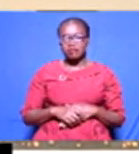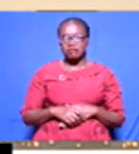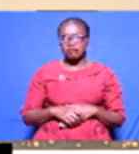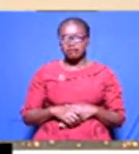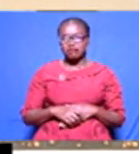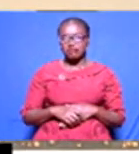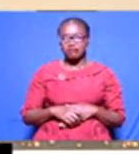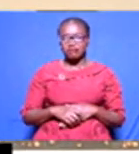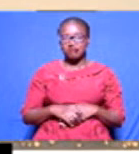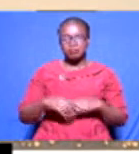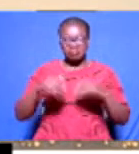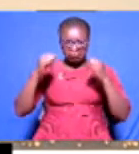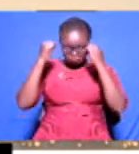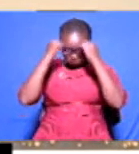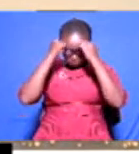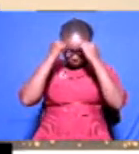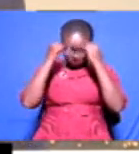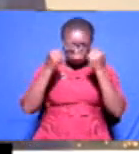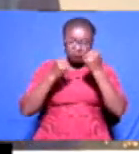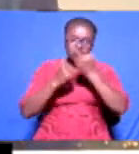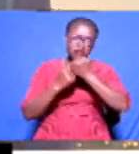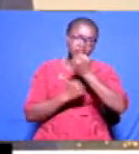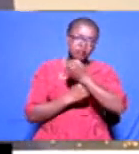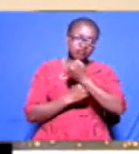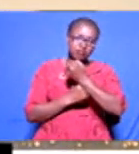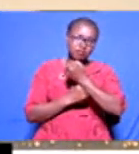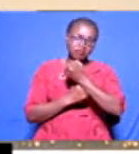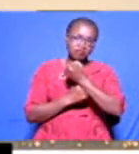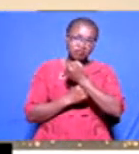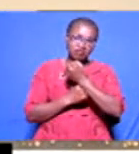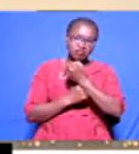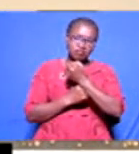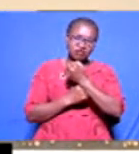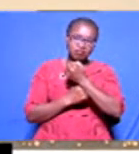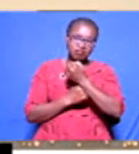Education, as you know, is fundamental to achieving